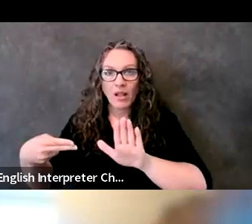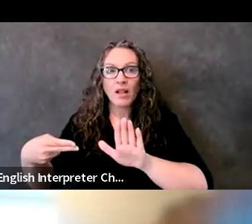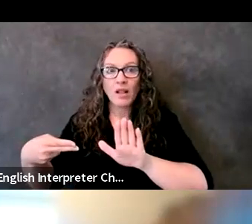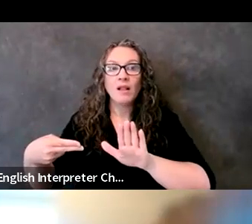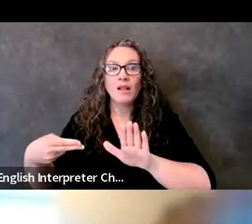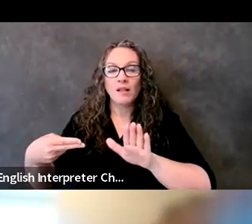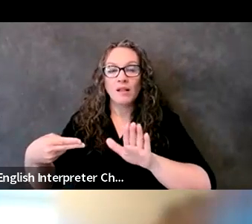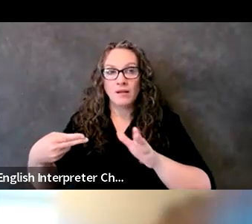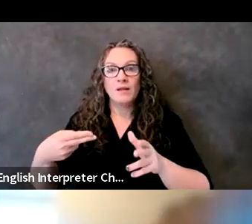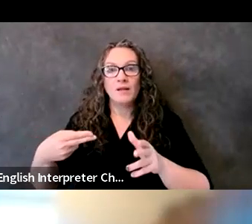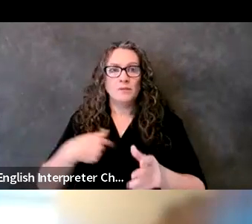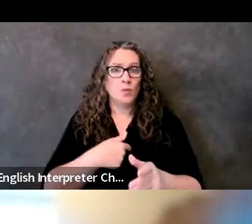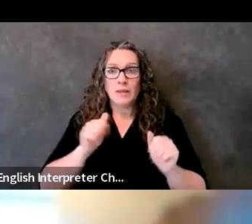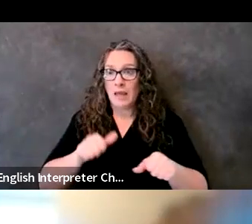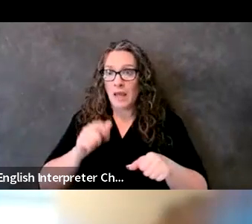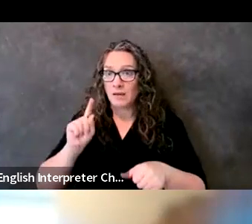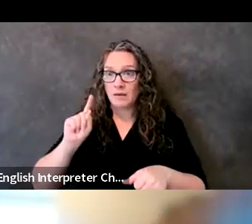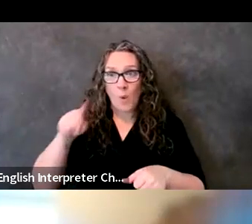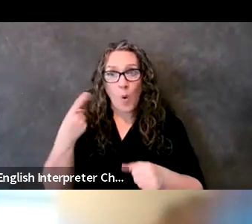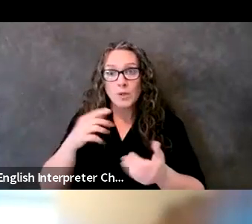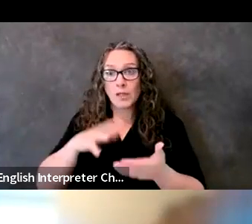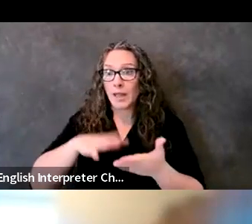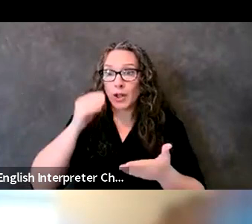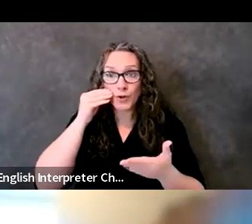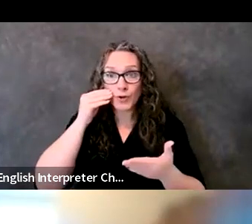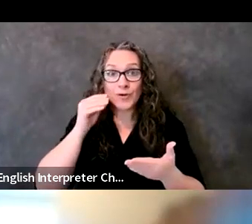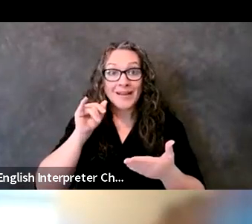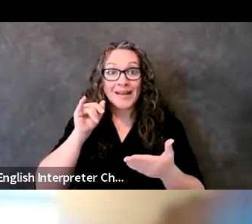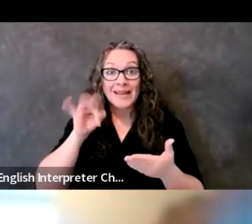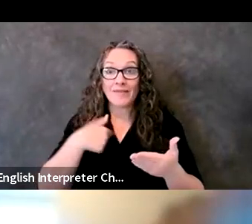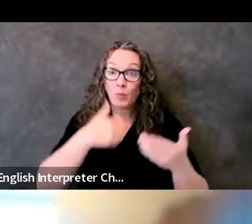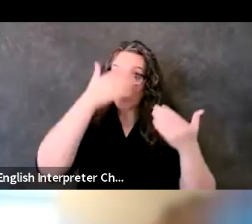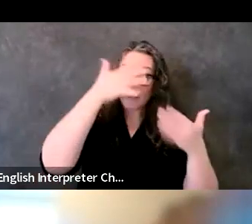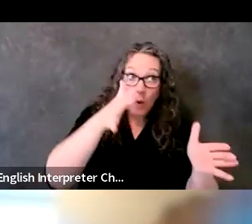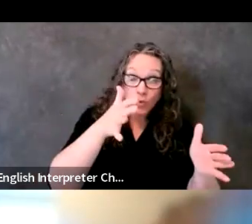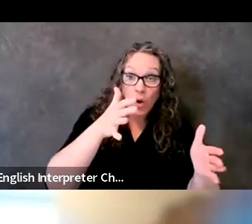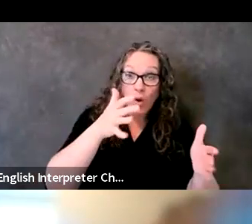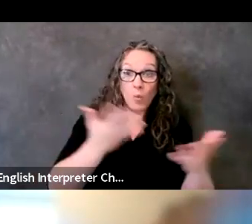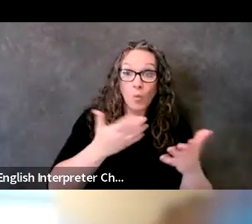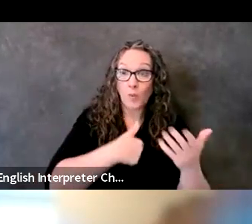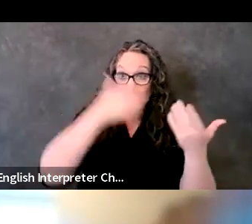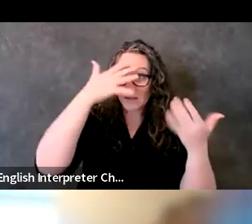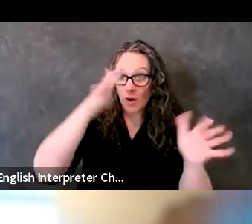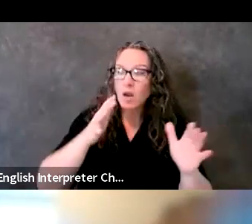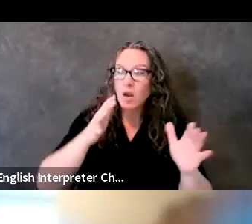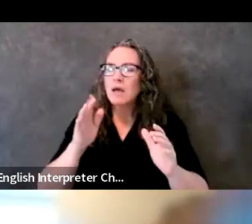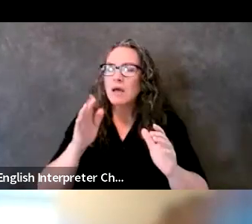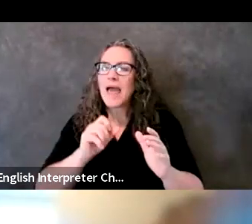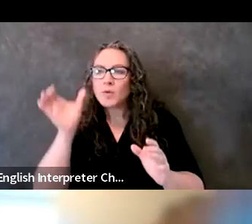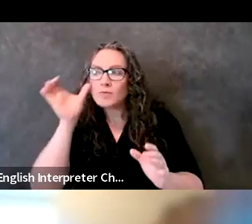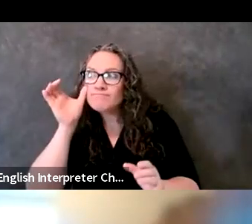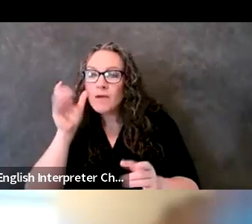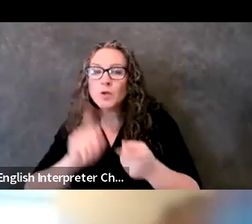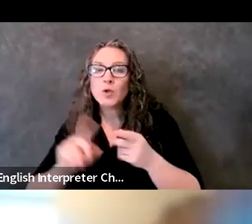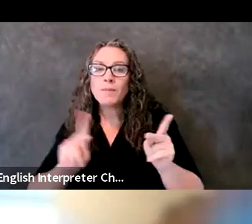able to do that. And we can only learn when we don't know what we don't know, when we seek to understand from those with lived experience.